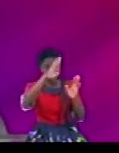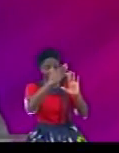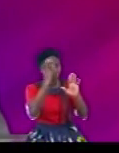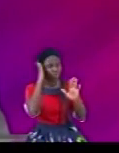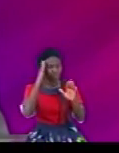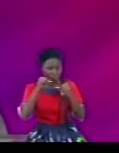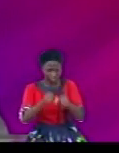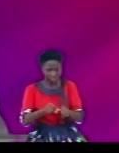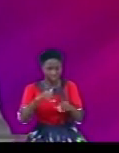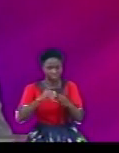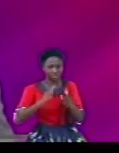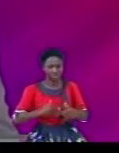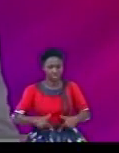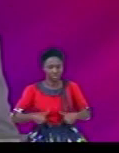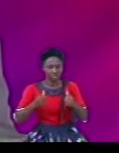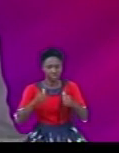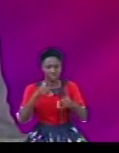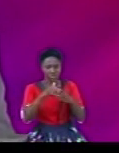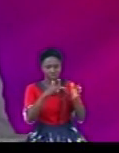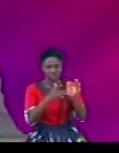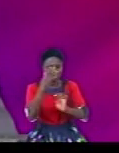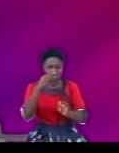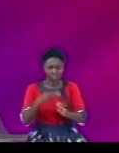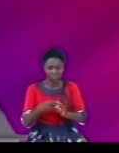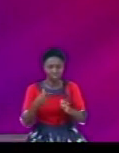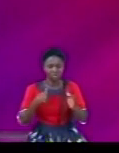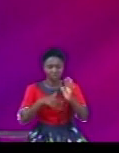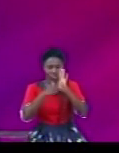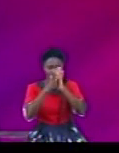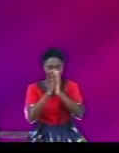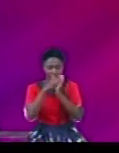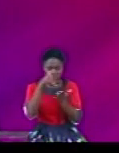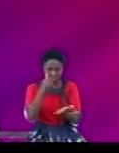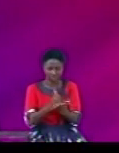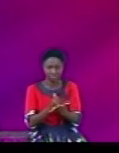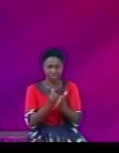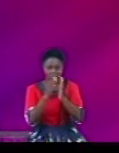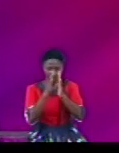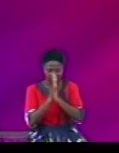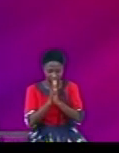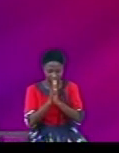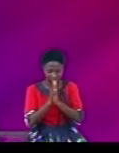lives. In Jesus' name we pray.